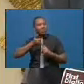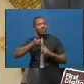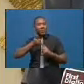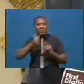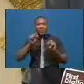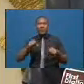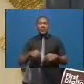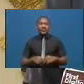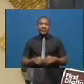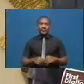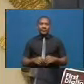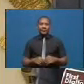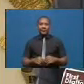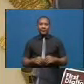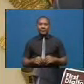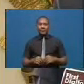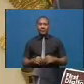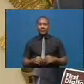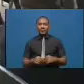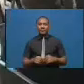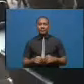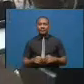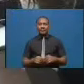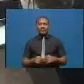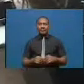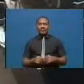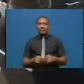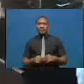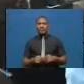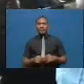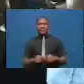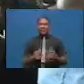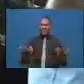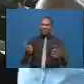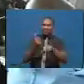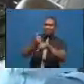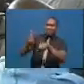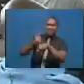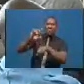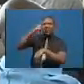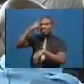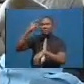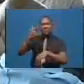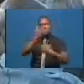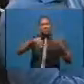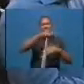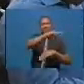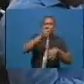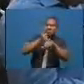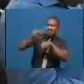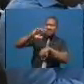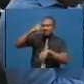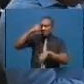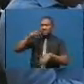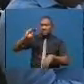self-sustaining in terms of other sectors of their life? On blame being apportioned to government from certain quarters,